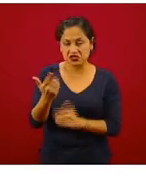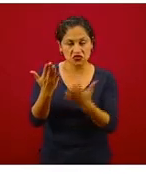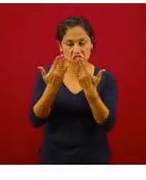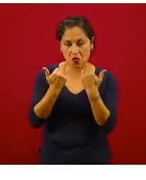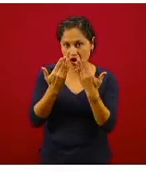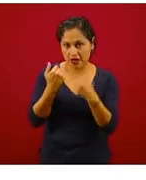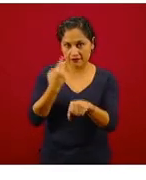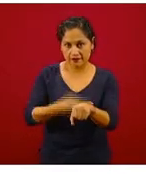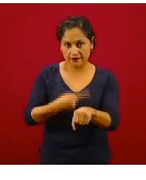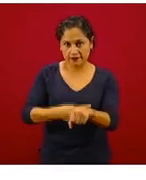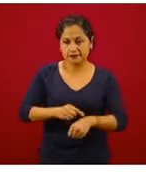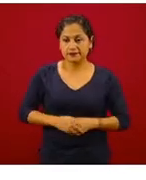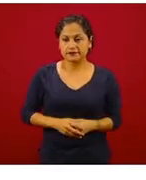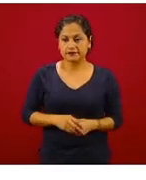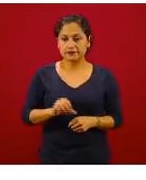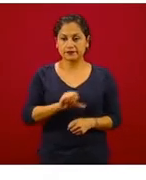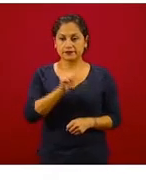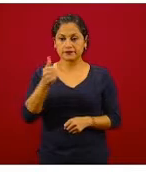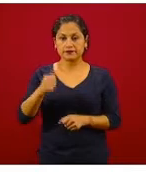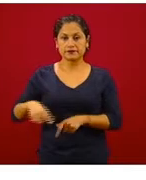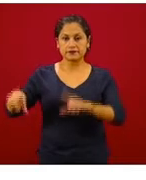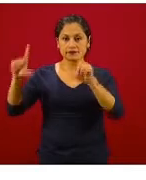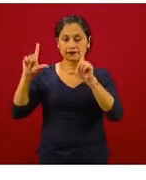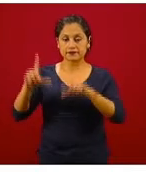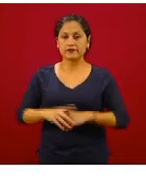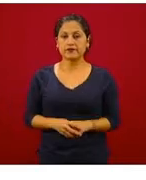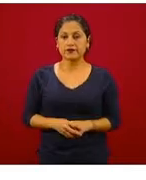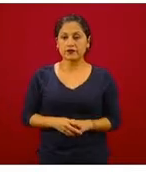98,567 cumulative negative cases. Next slide.